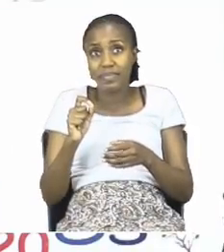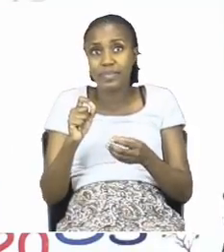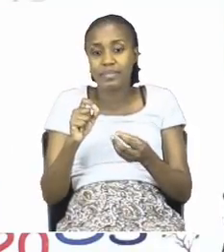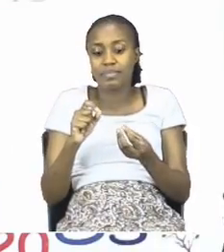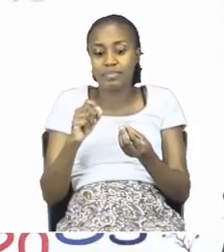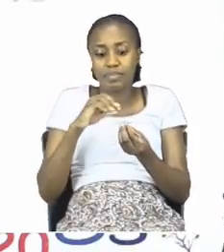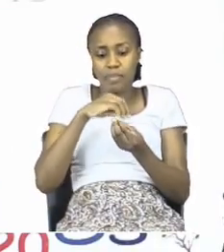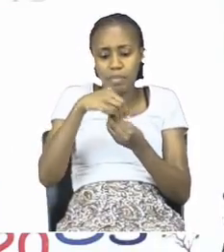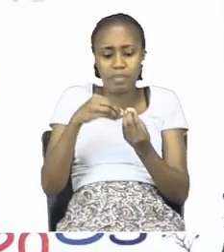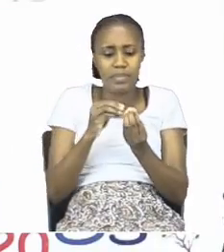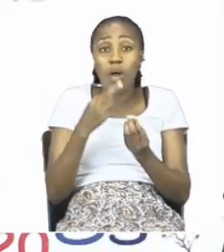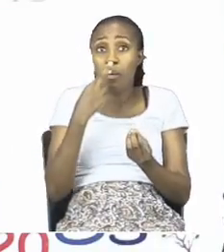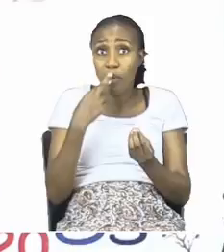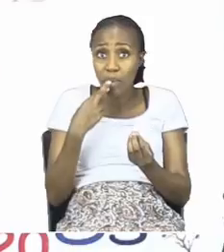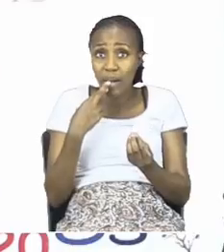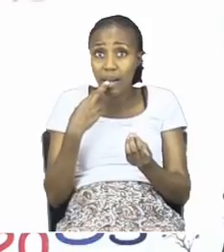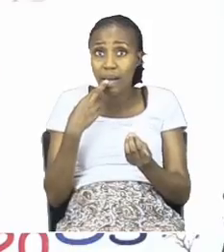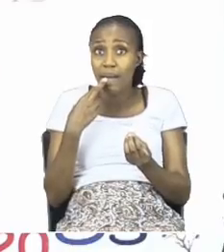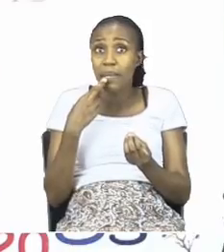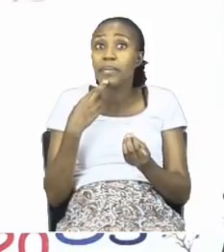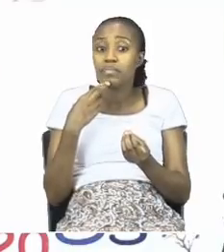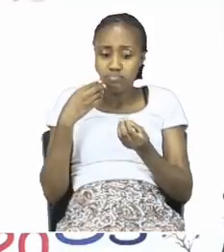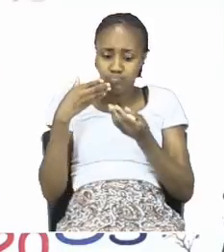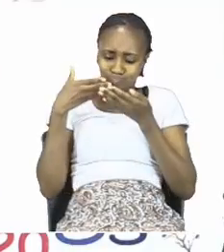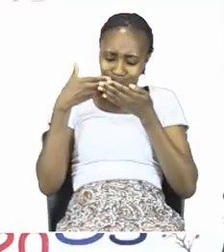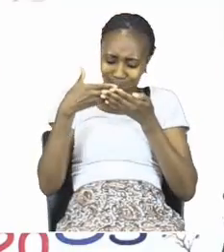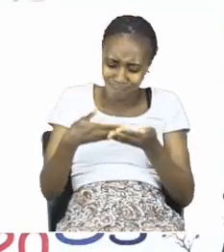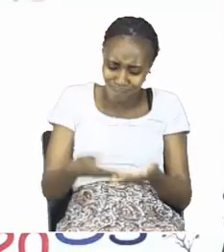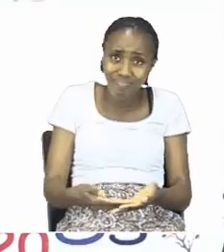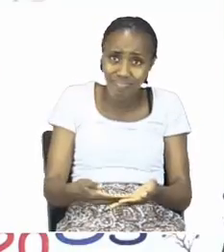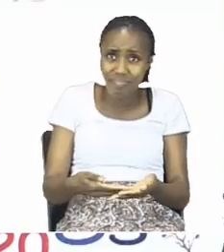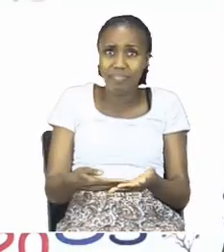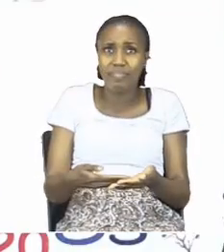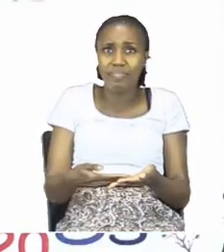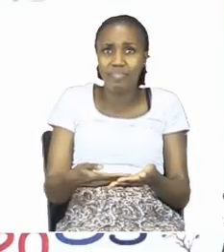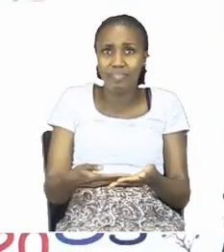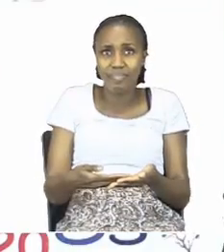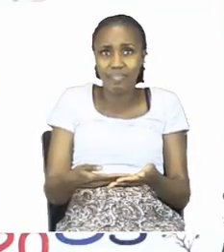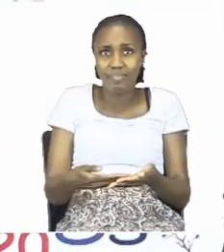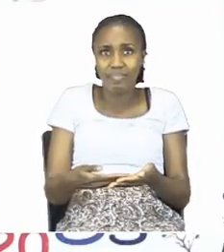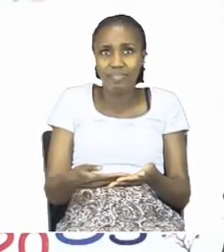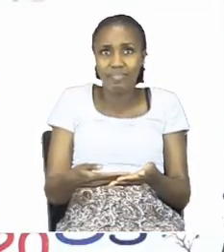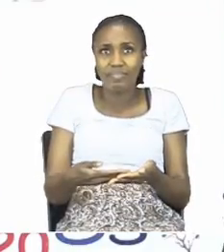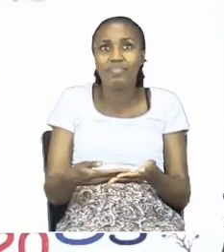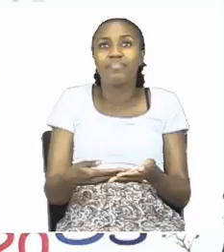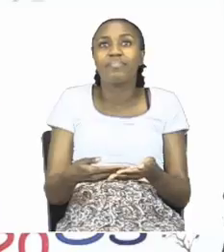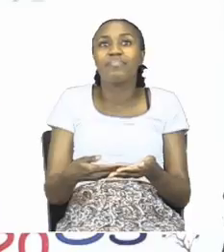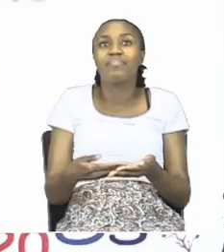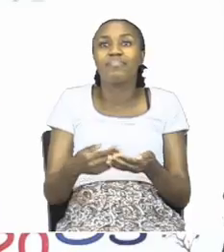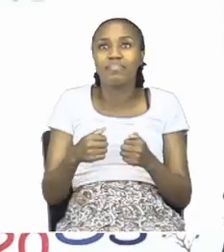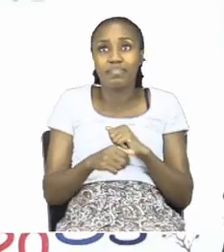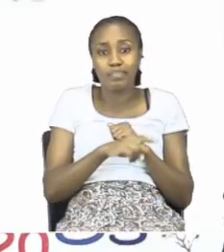complete, we have to say the strawberry is, do we say lighter than or heavier